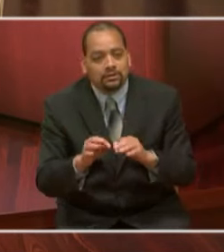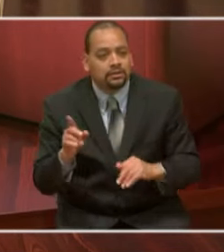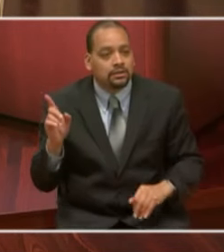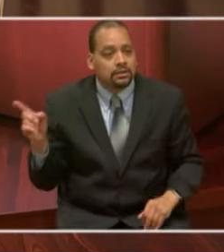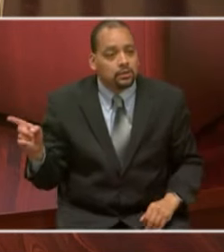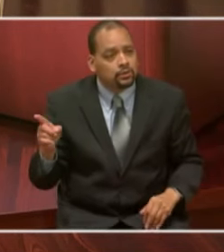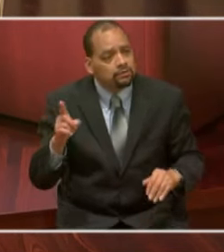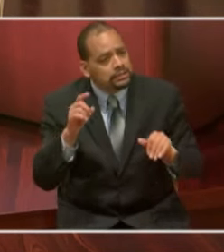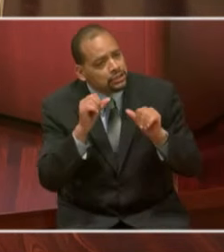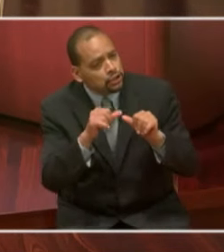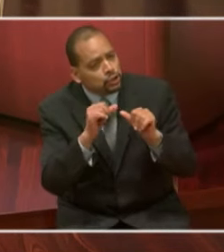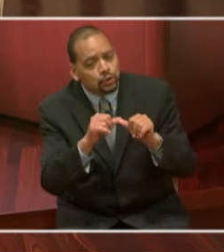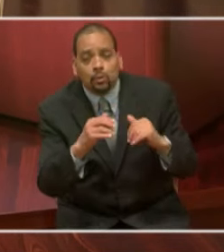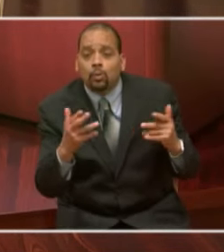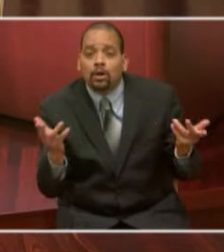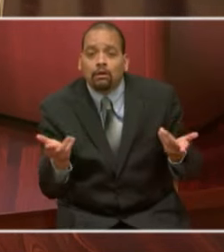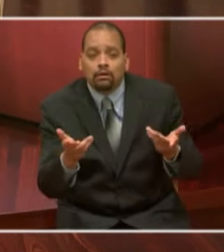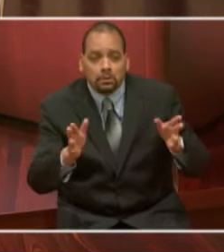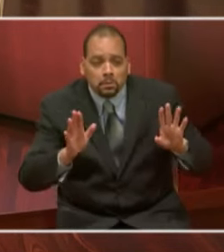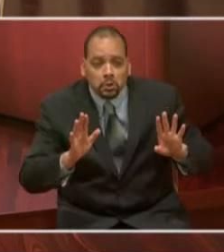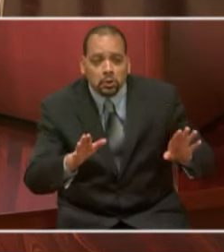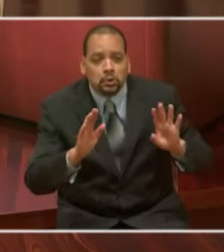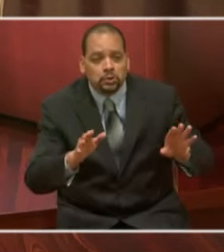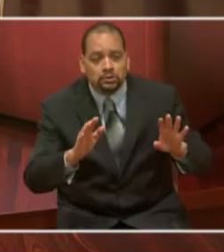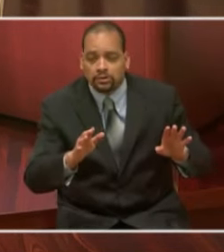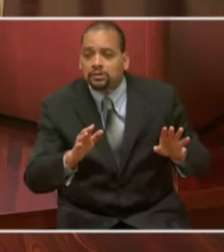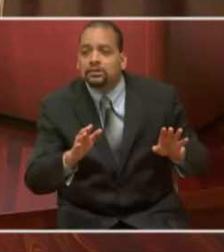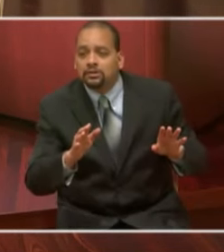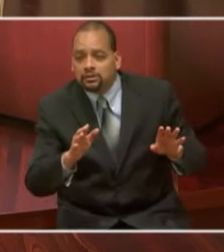Washington, Malcolm was in,